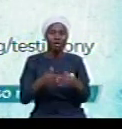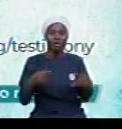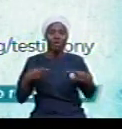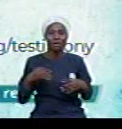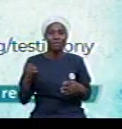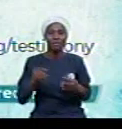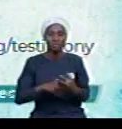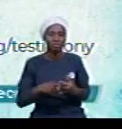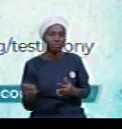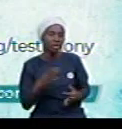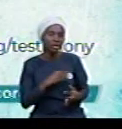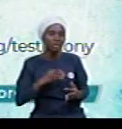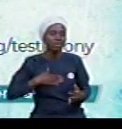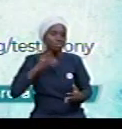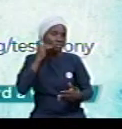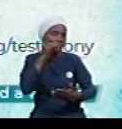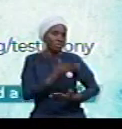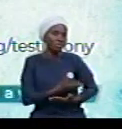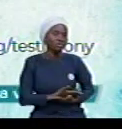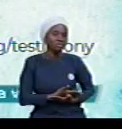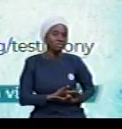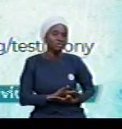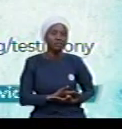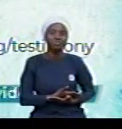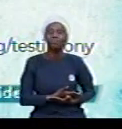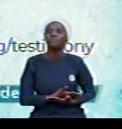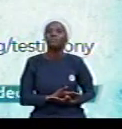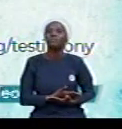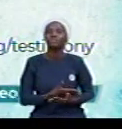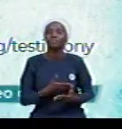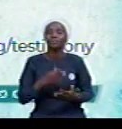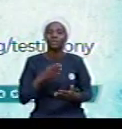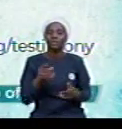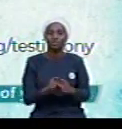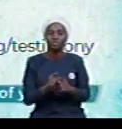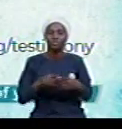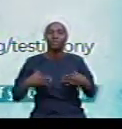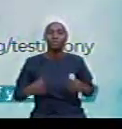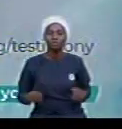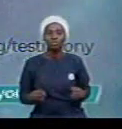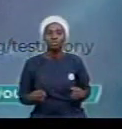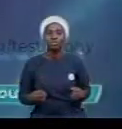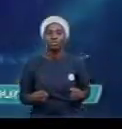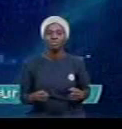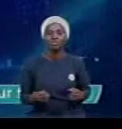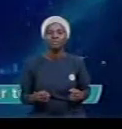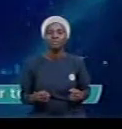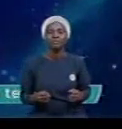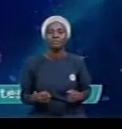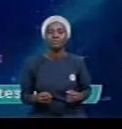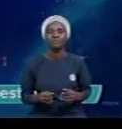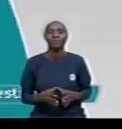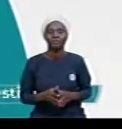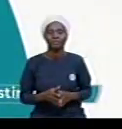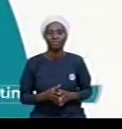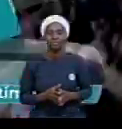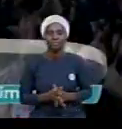my daughter, Felicity, too, got healed. And now we return to the moderating overseer.